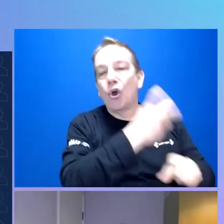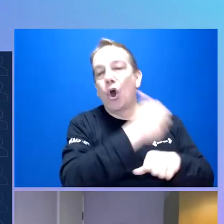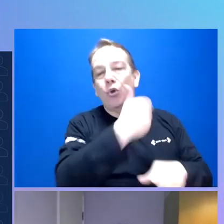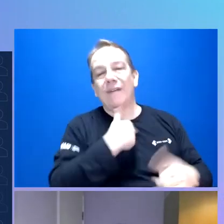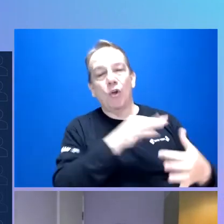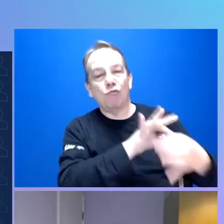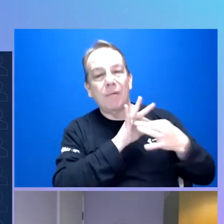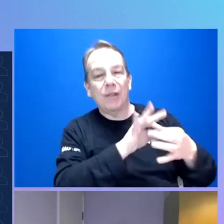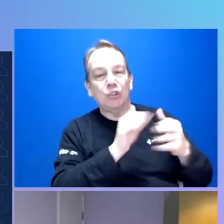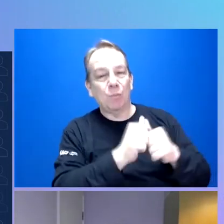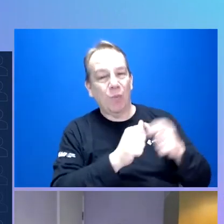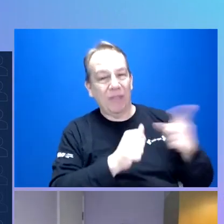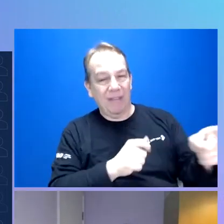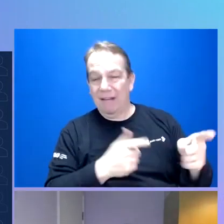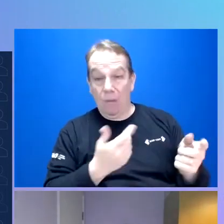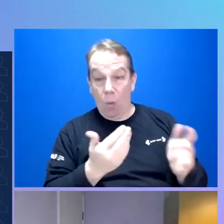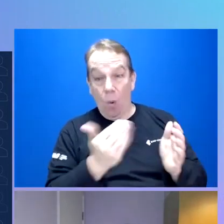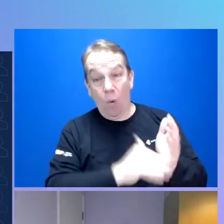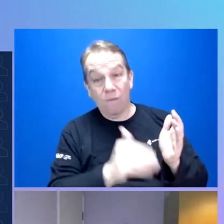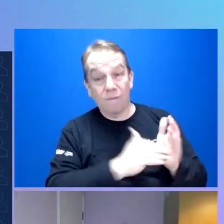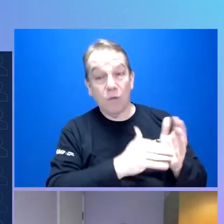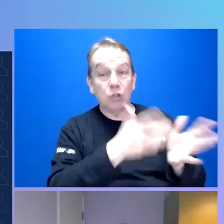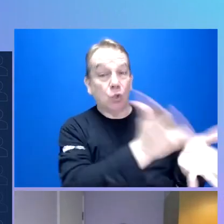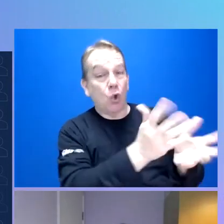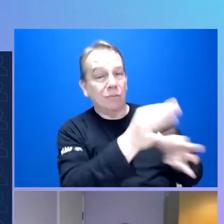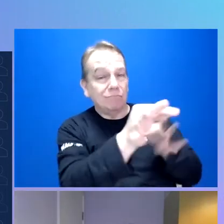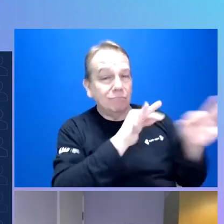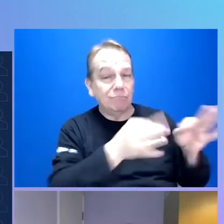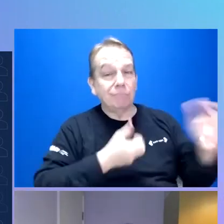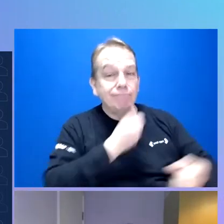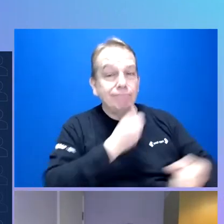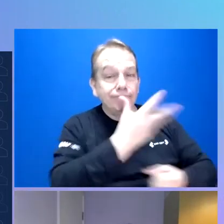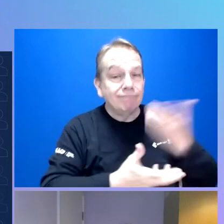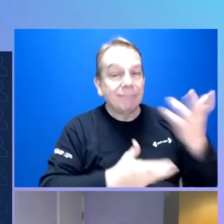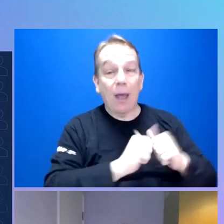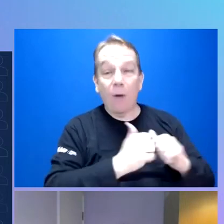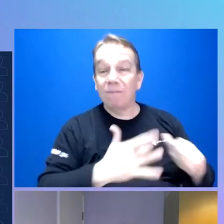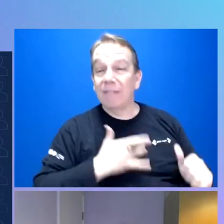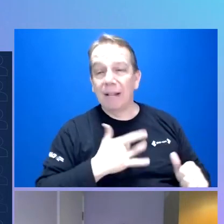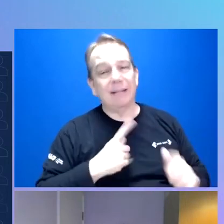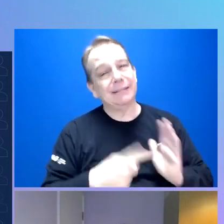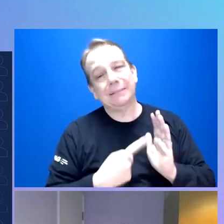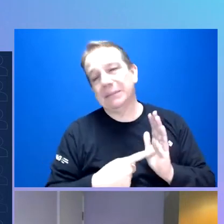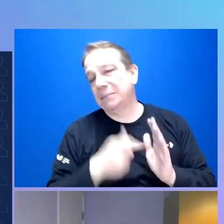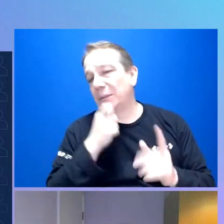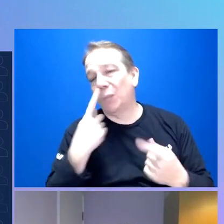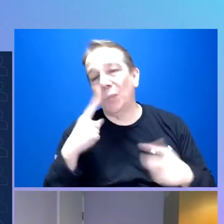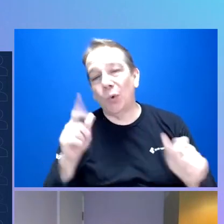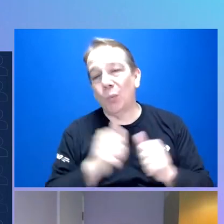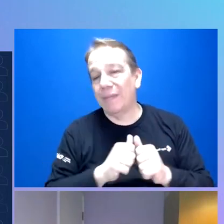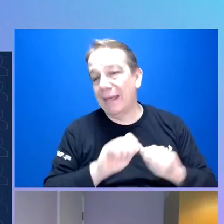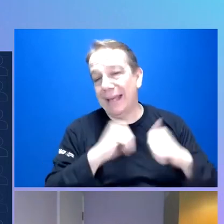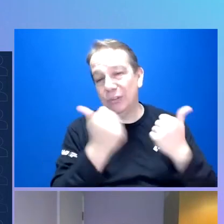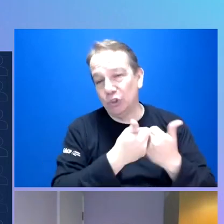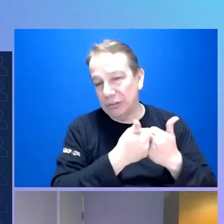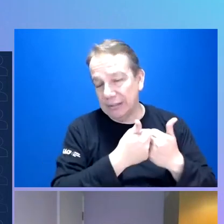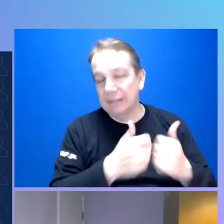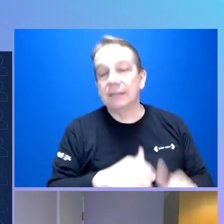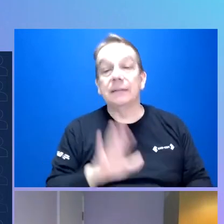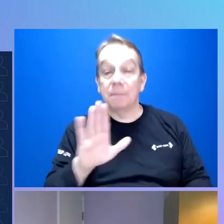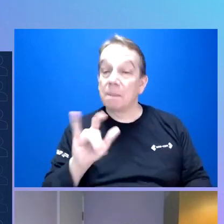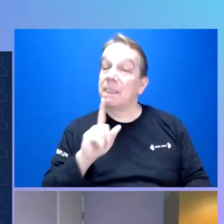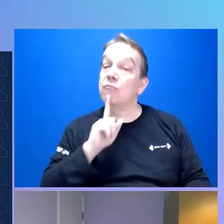have a reoccurring conversation on the same topic or prototype with the same person. Also, if you use